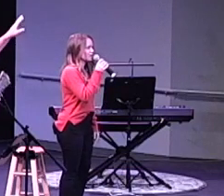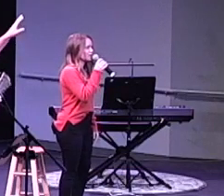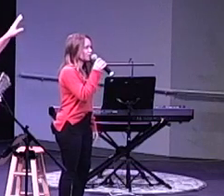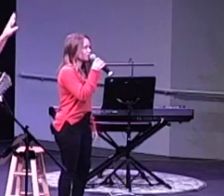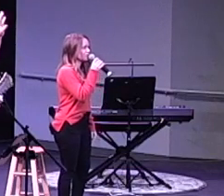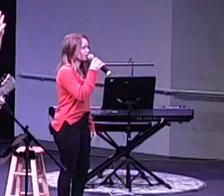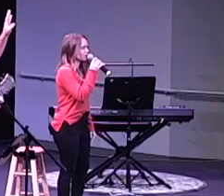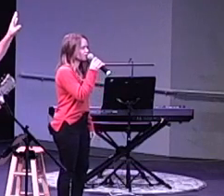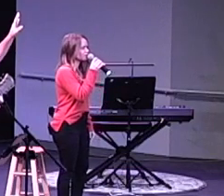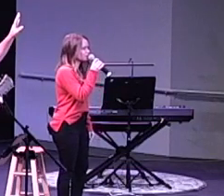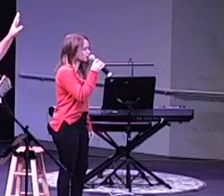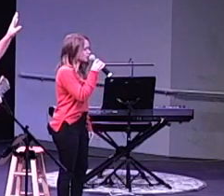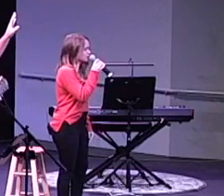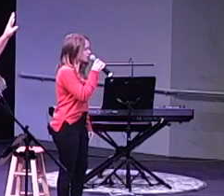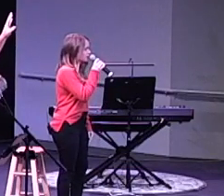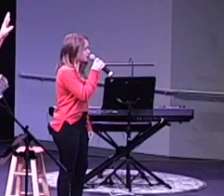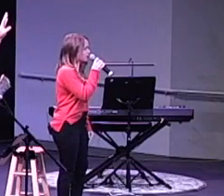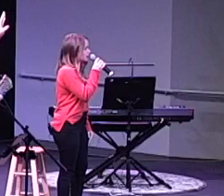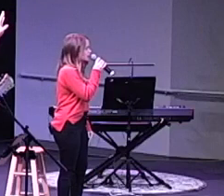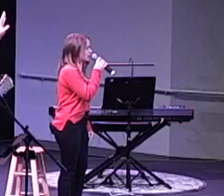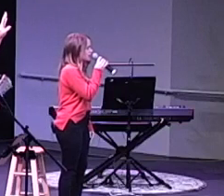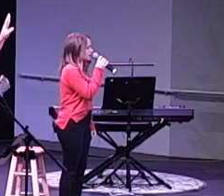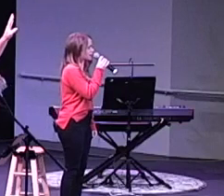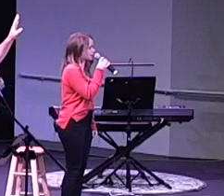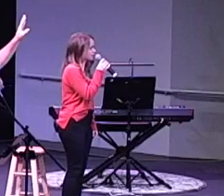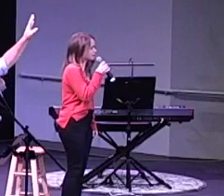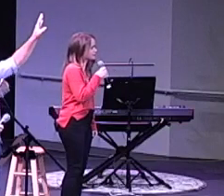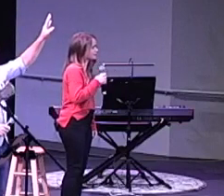remains. My orphan heart is given